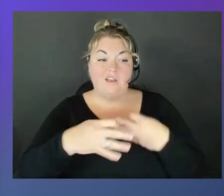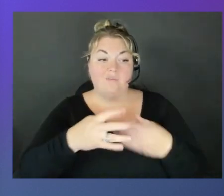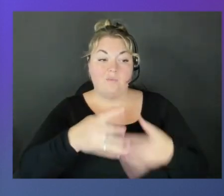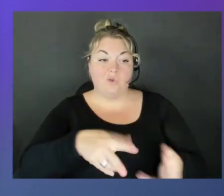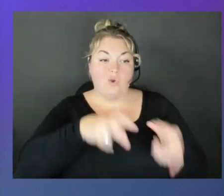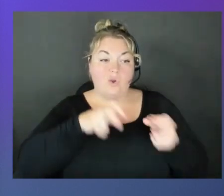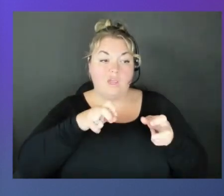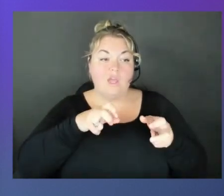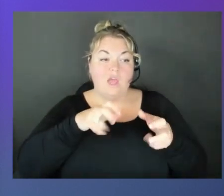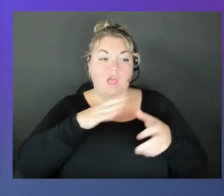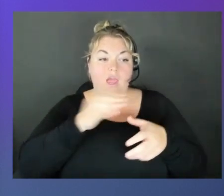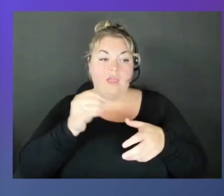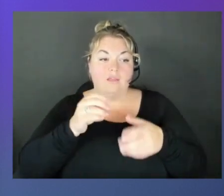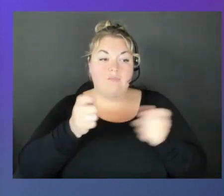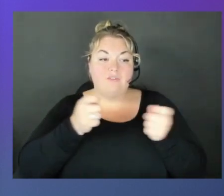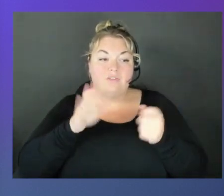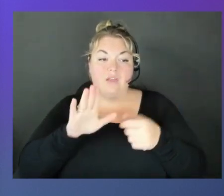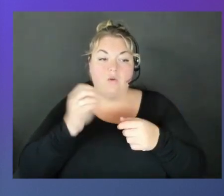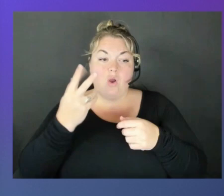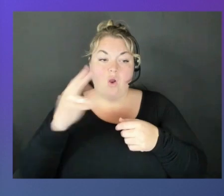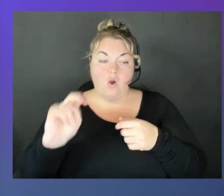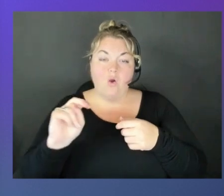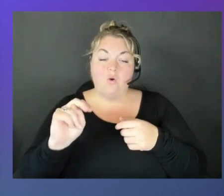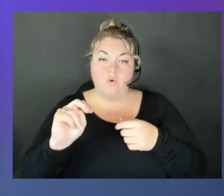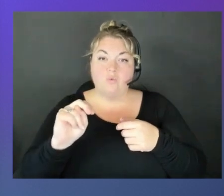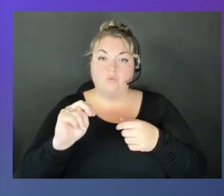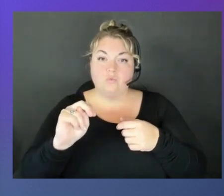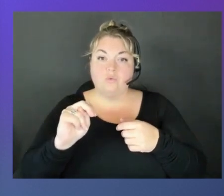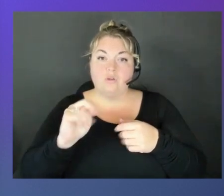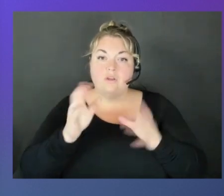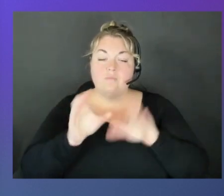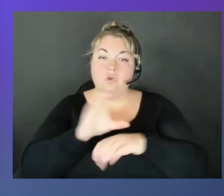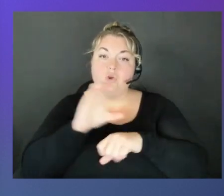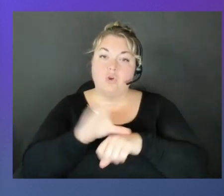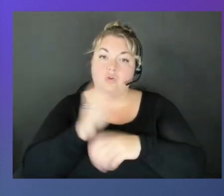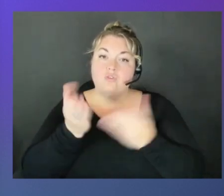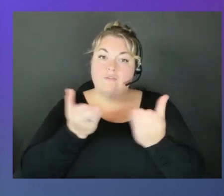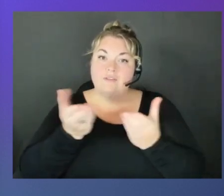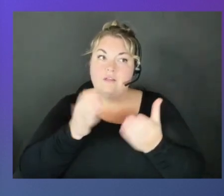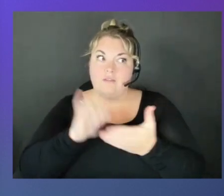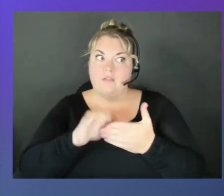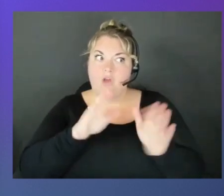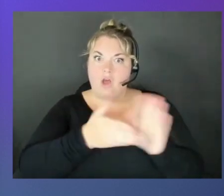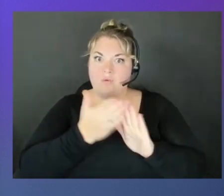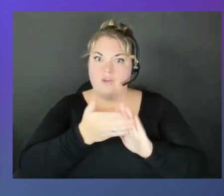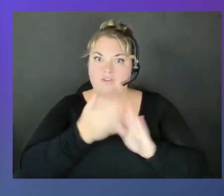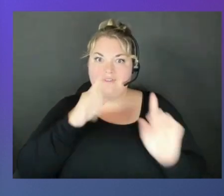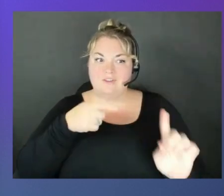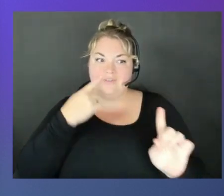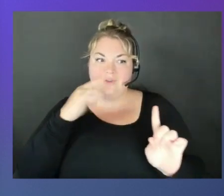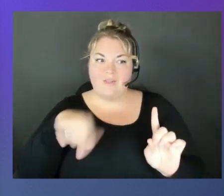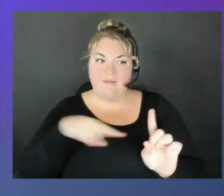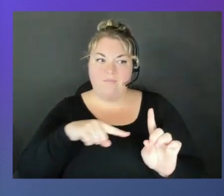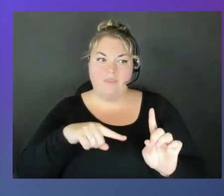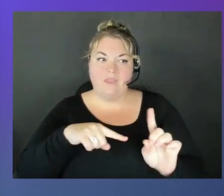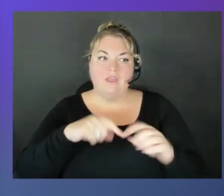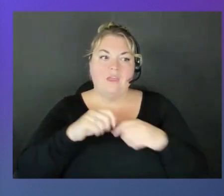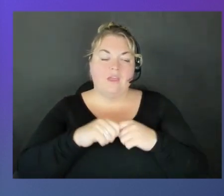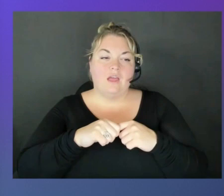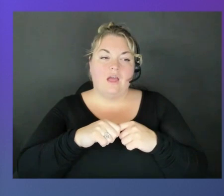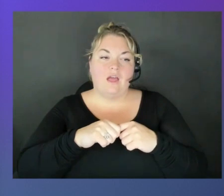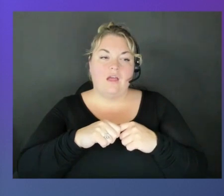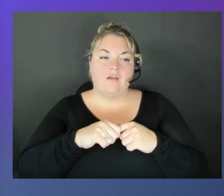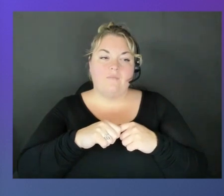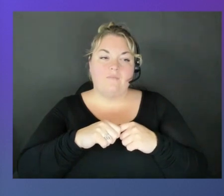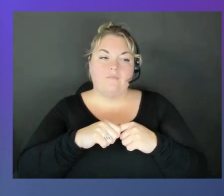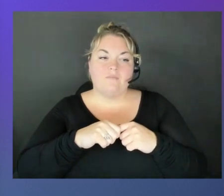service, which is operationally intensive for them. Now, they can easily scale up during peak season and not pay for the